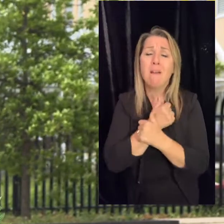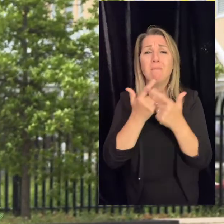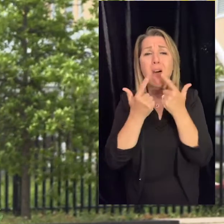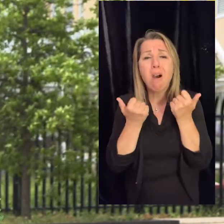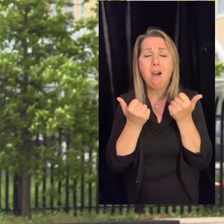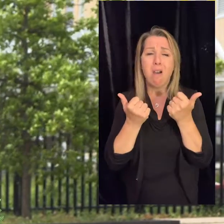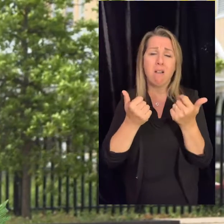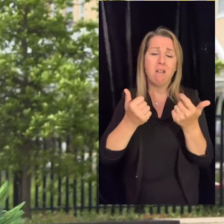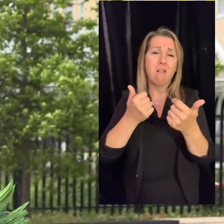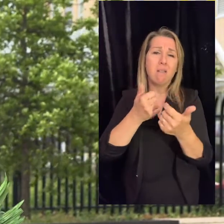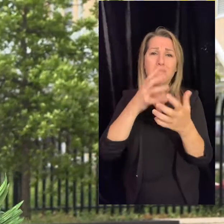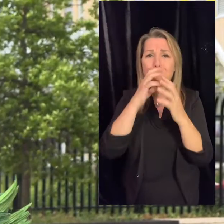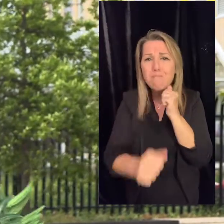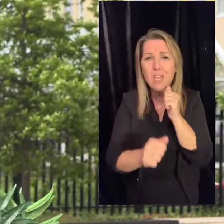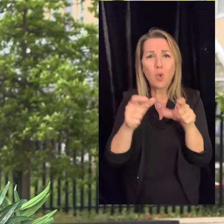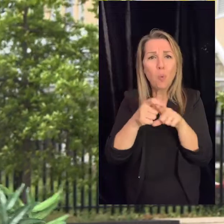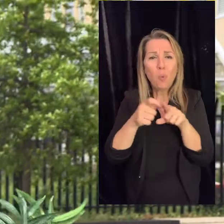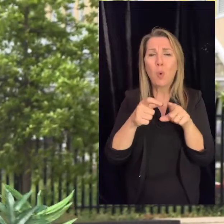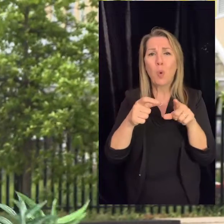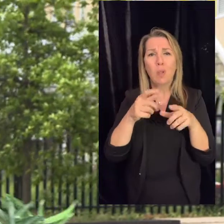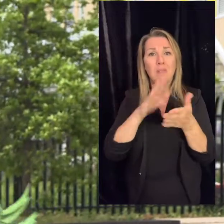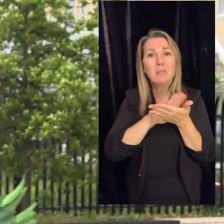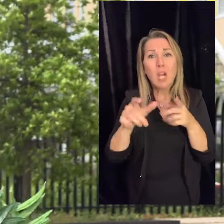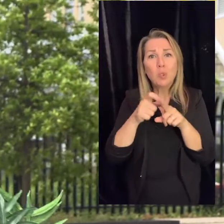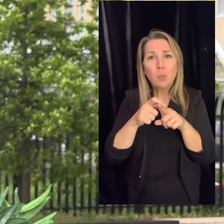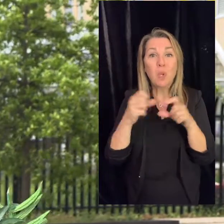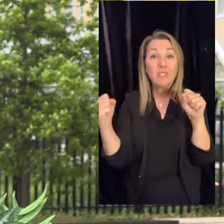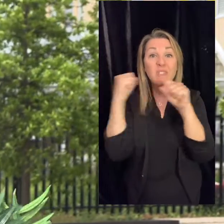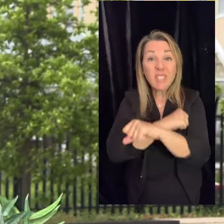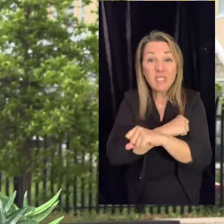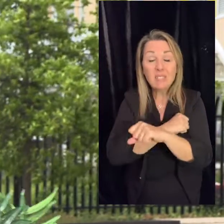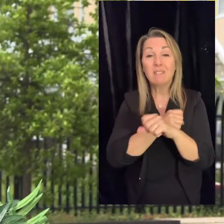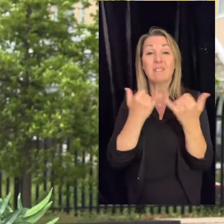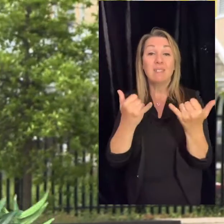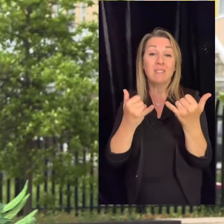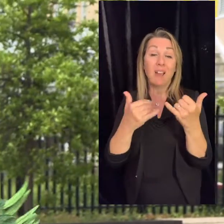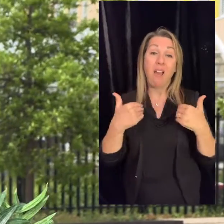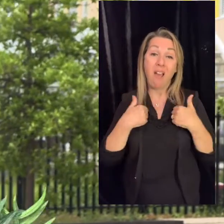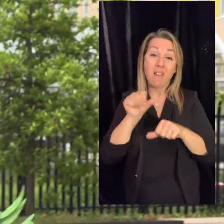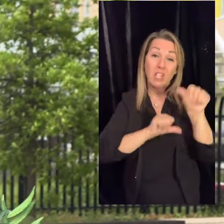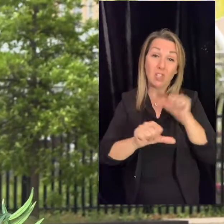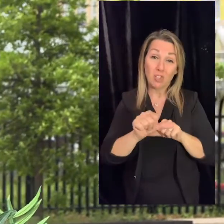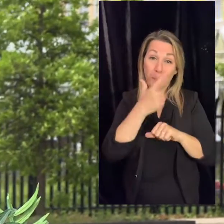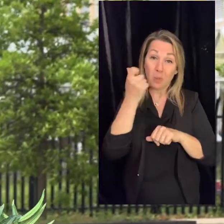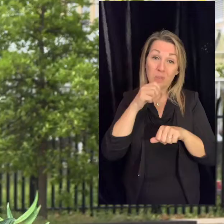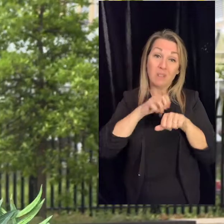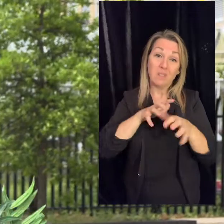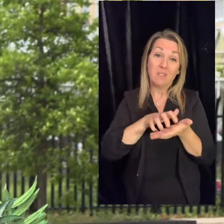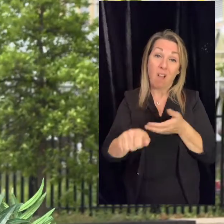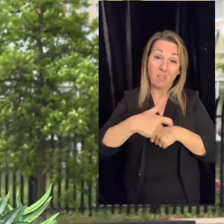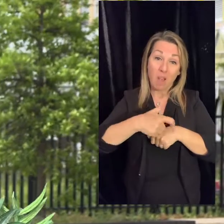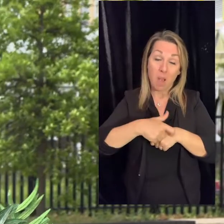words, and mean ones. Times are tough, but right now we have each other. And ironically enough, this act meant